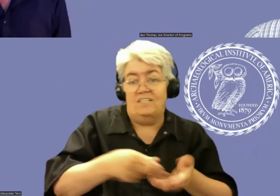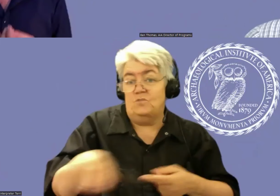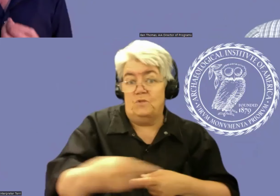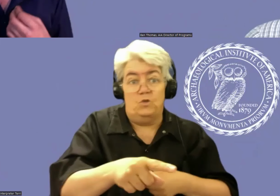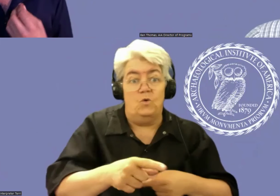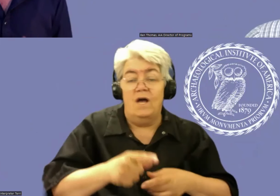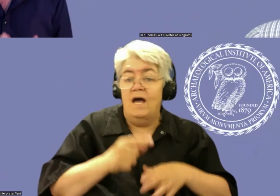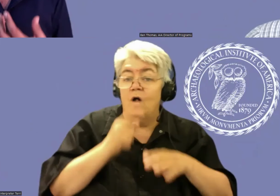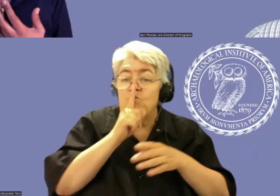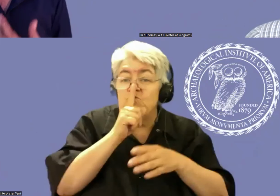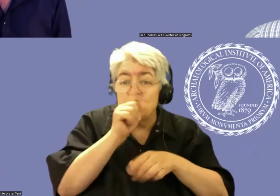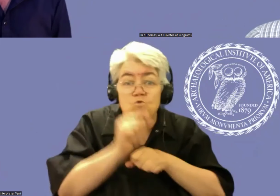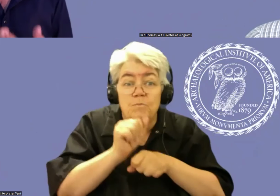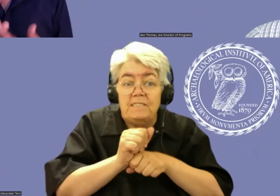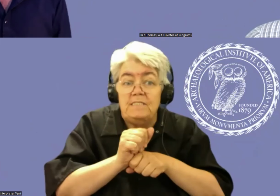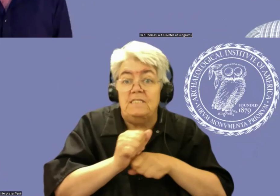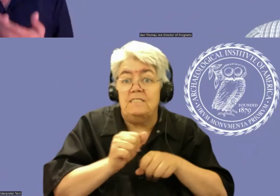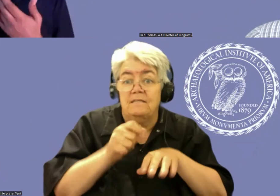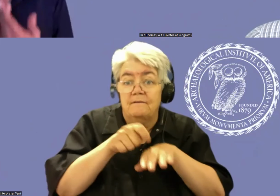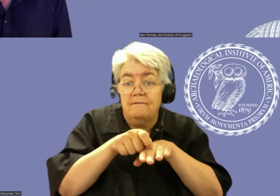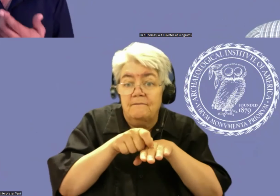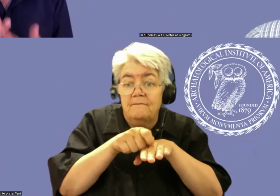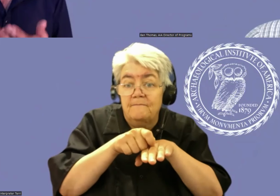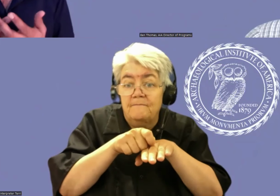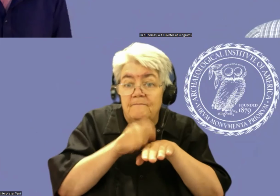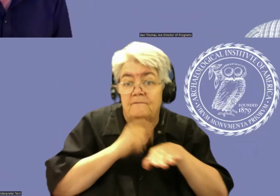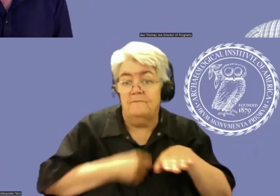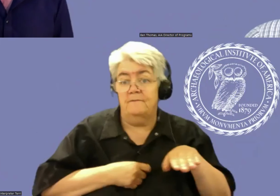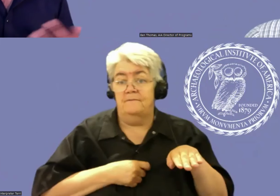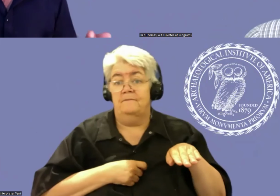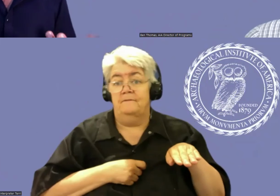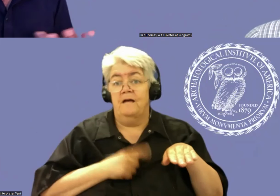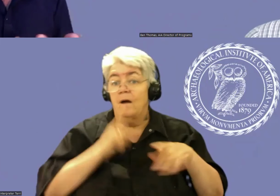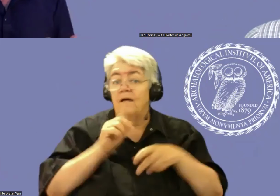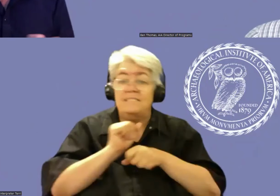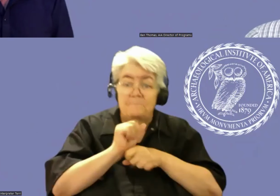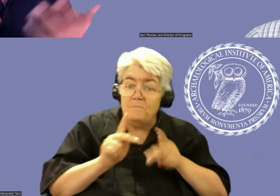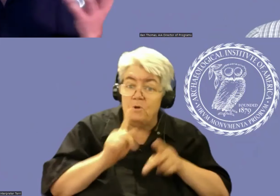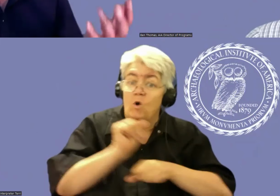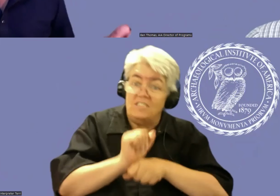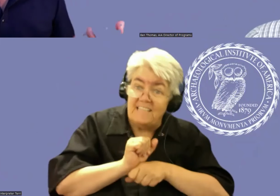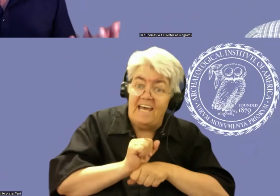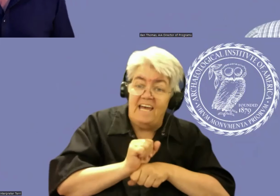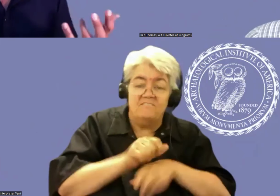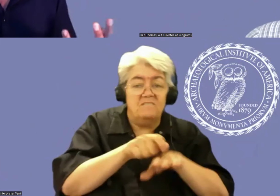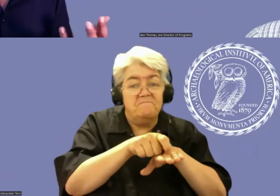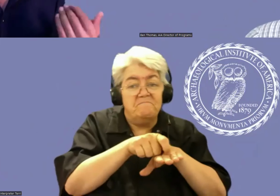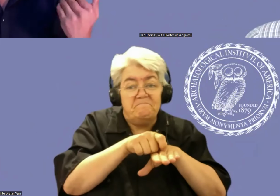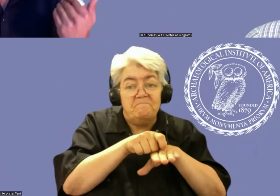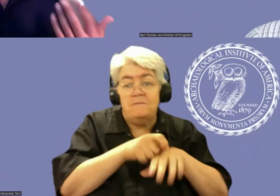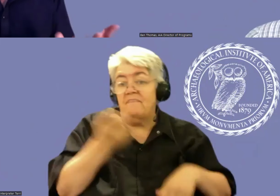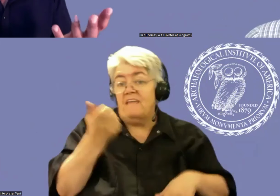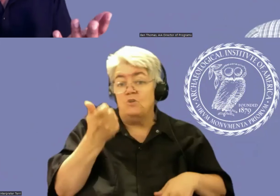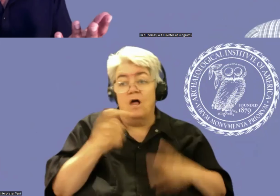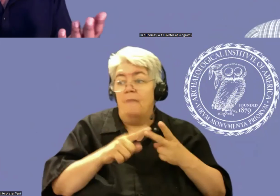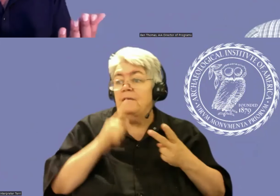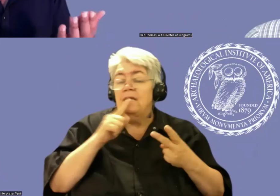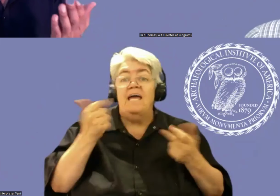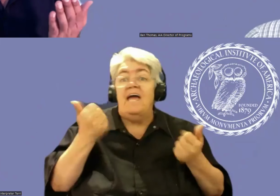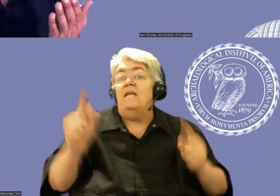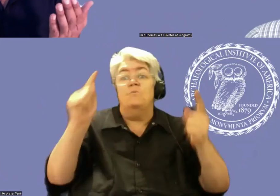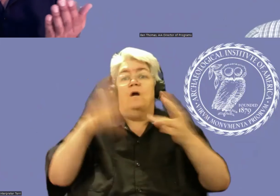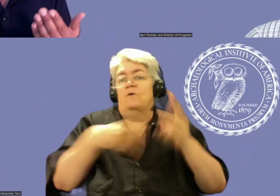very, very little information about enslaved people from, from anywhere in the world, effectively, because unless we